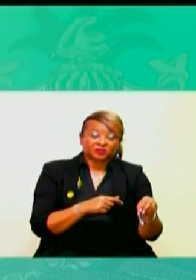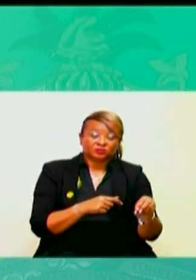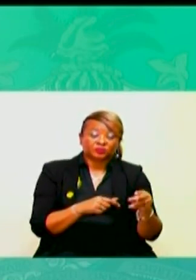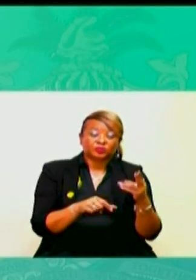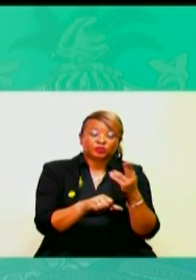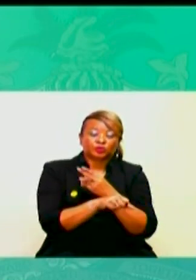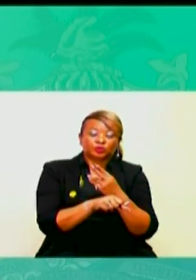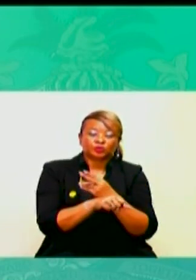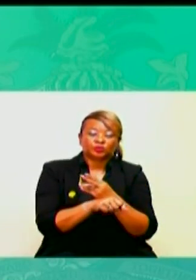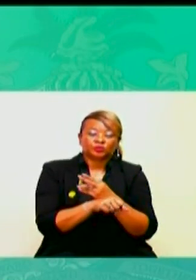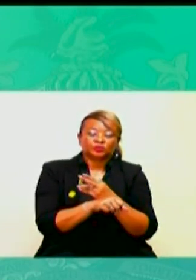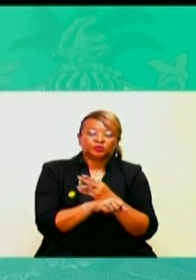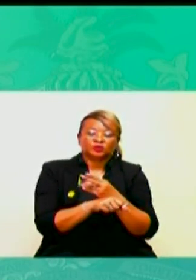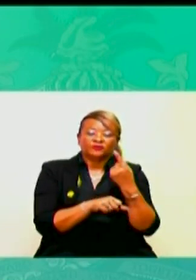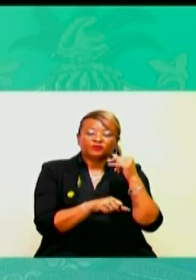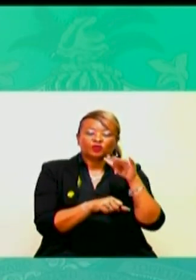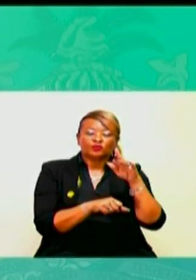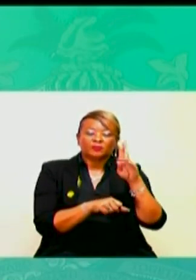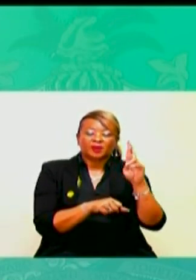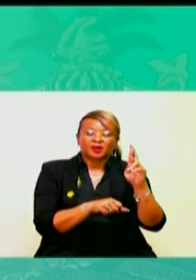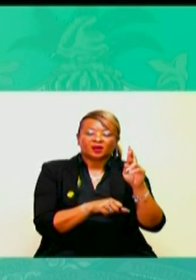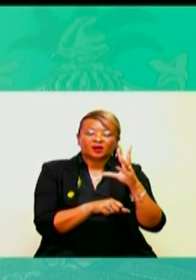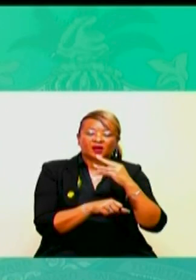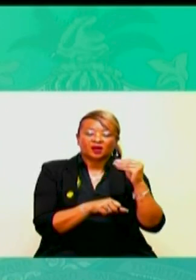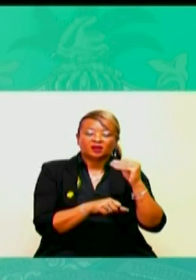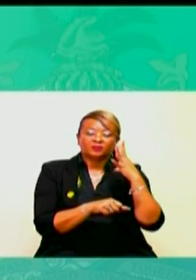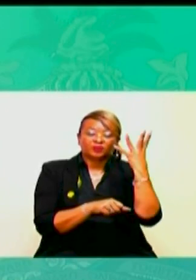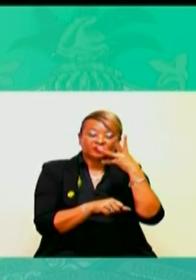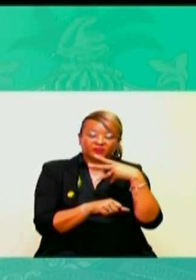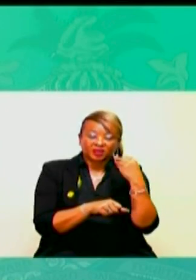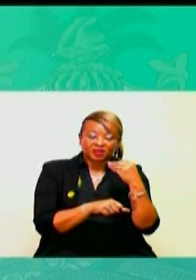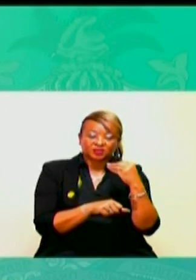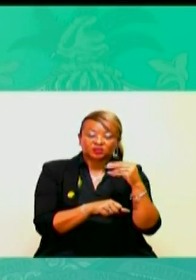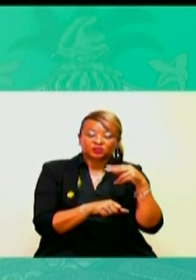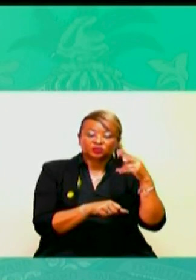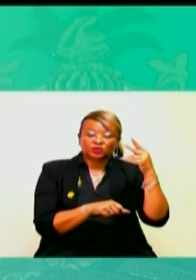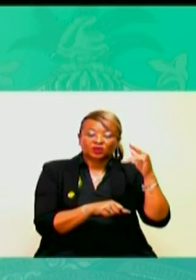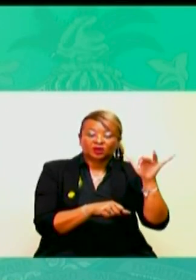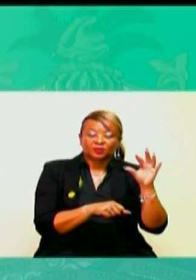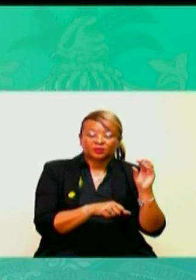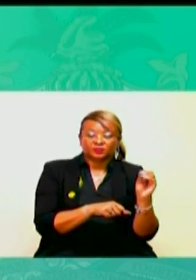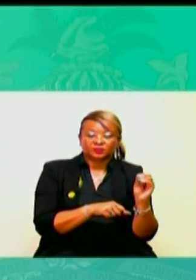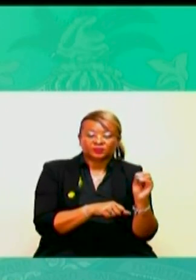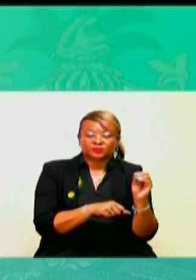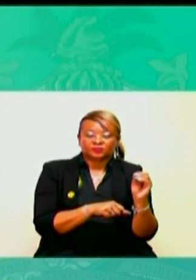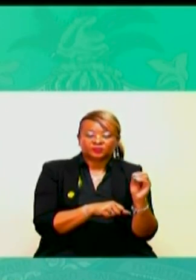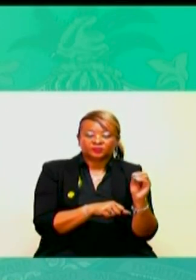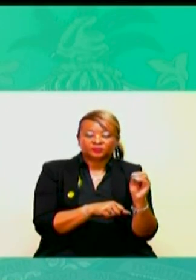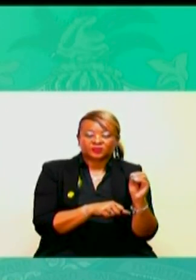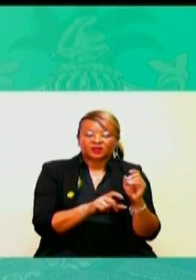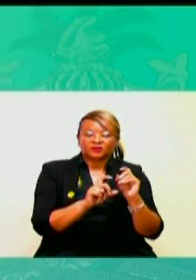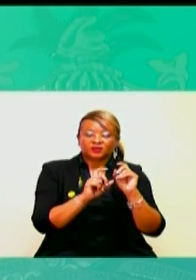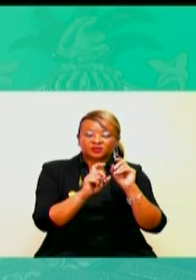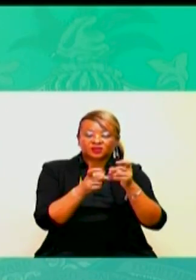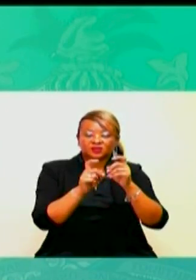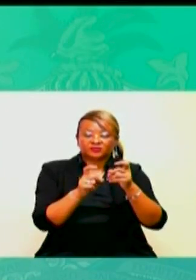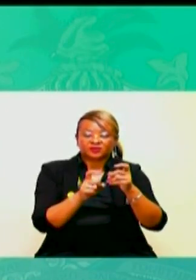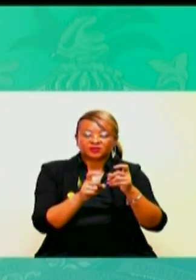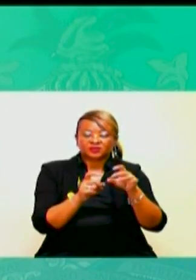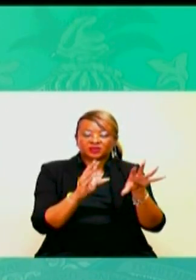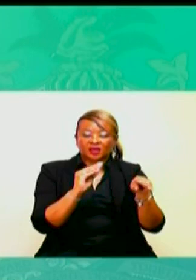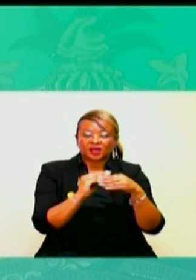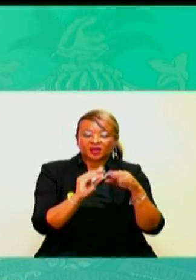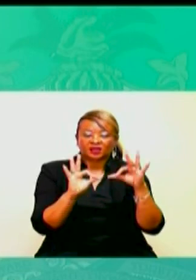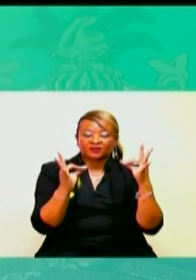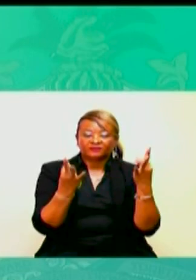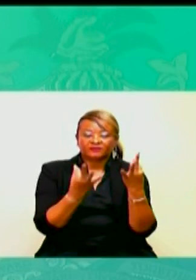upgrades, repairs, and beautification projects in North Abaco. I have already distributed funds to local government to add a